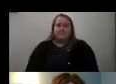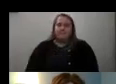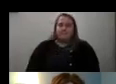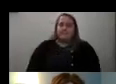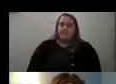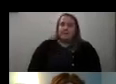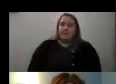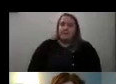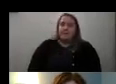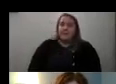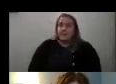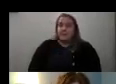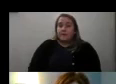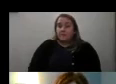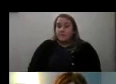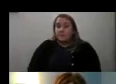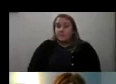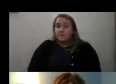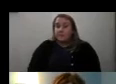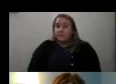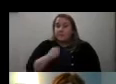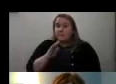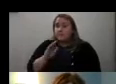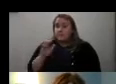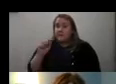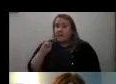Is it easy? Oh, sorry.